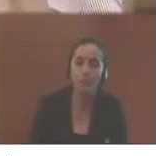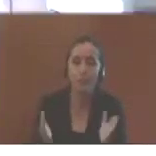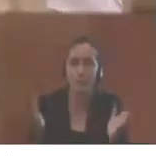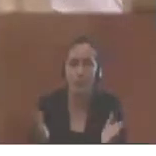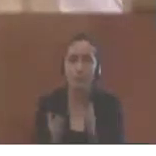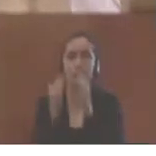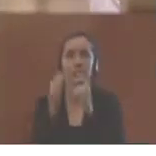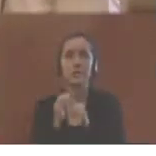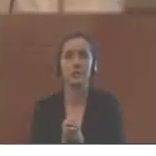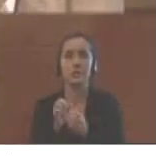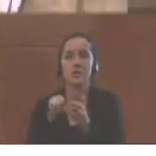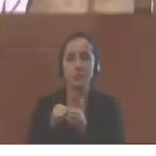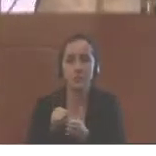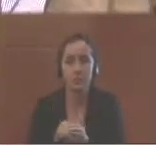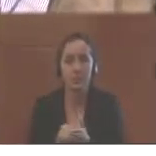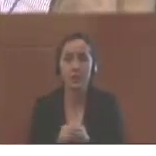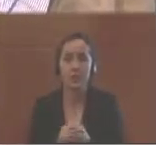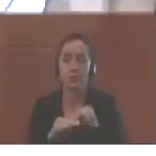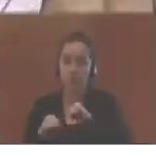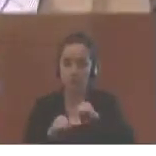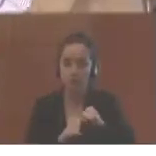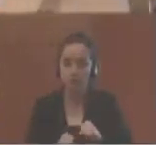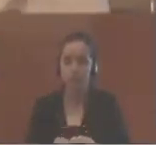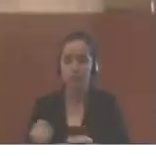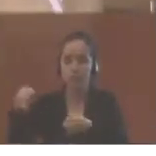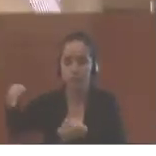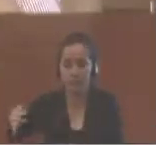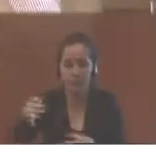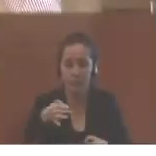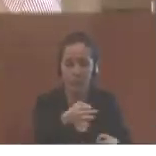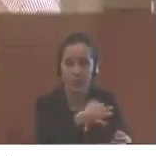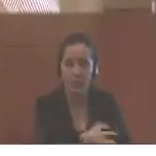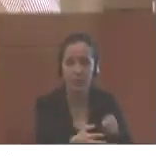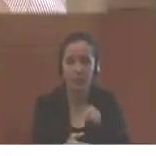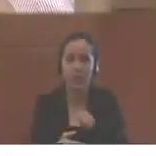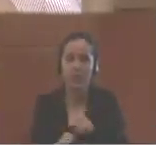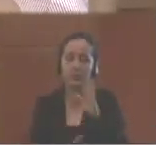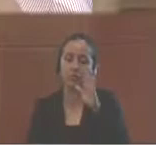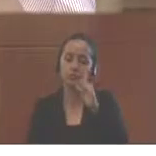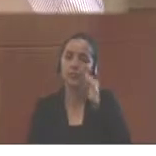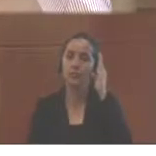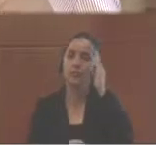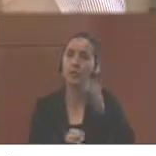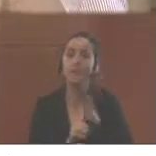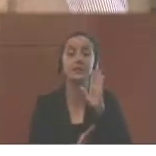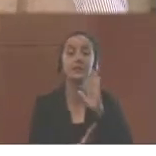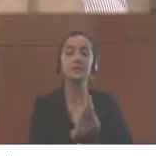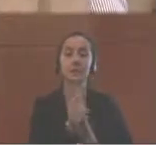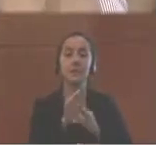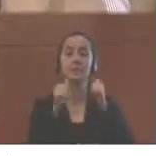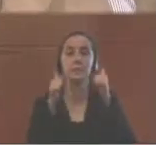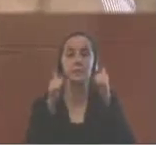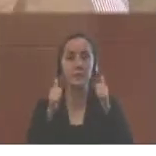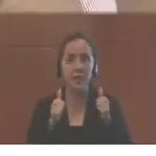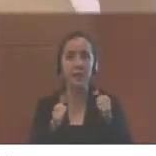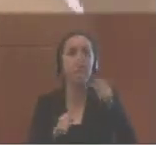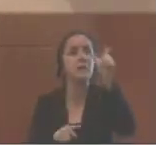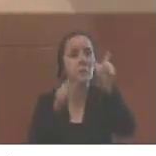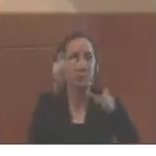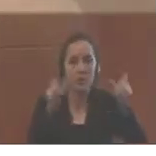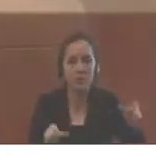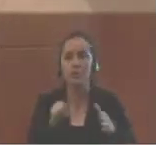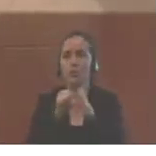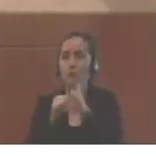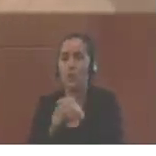to promote My City is Getting Prepared within the campaign